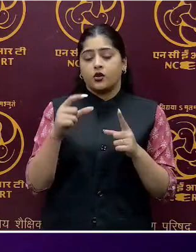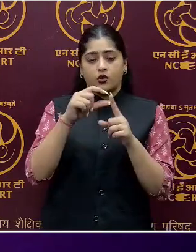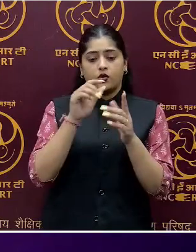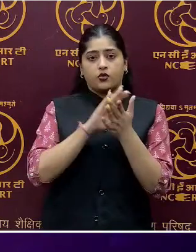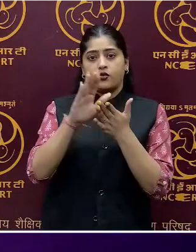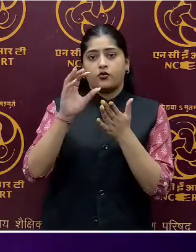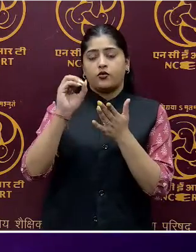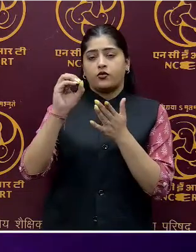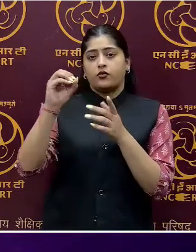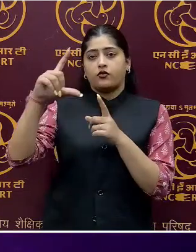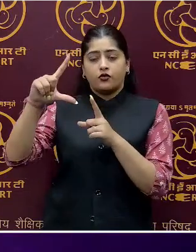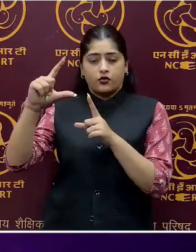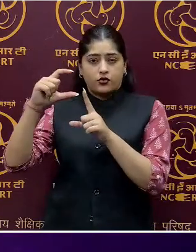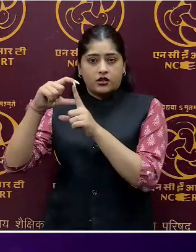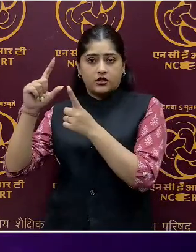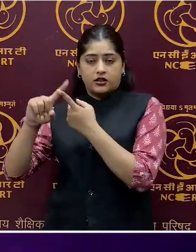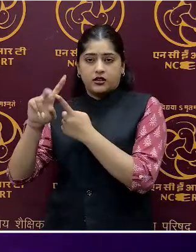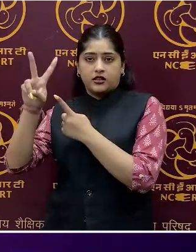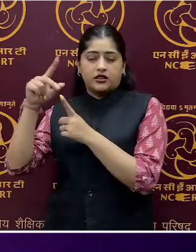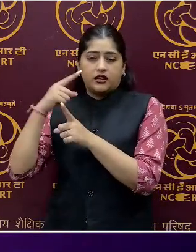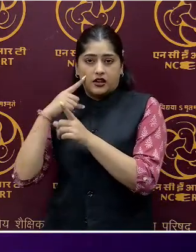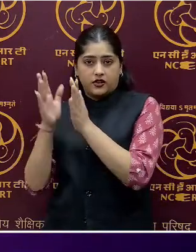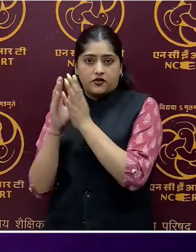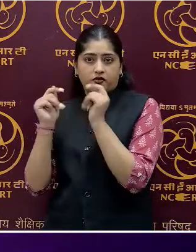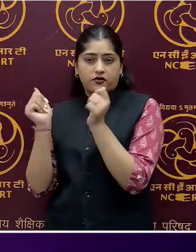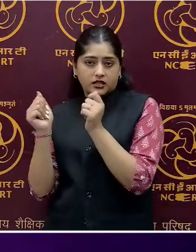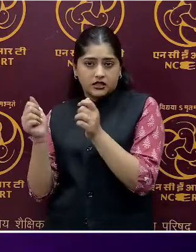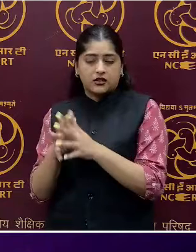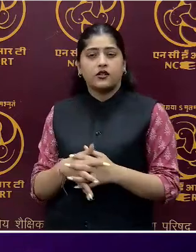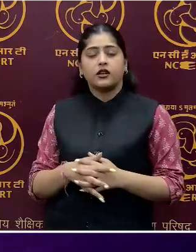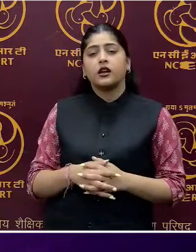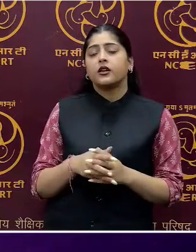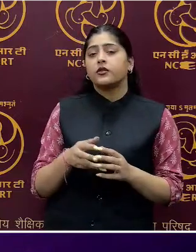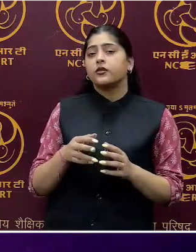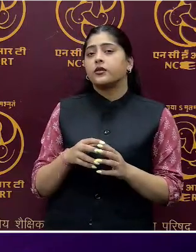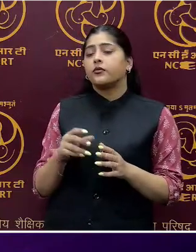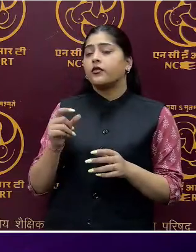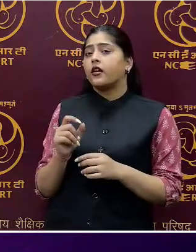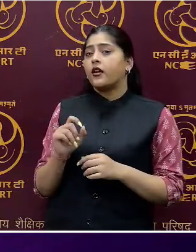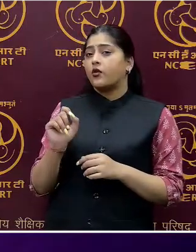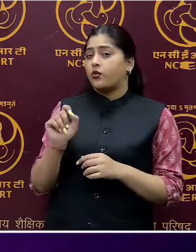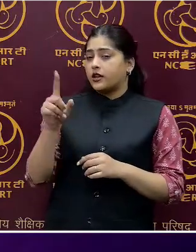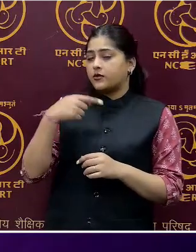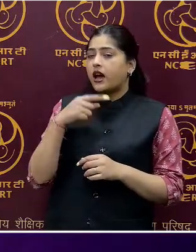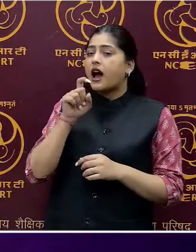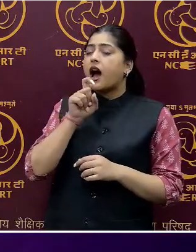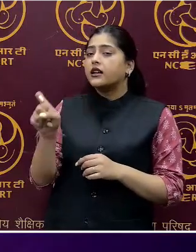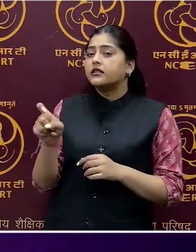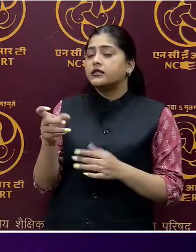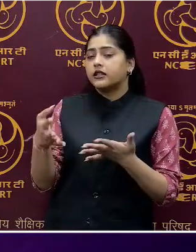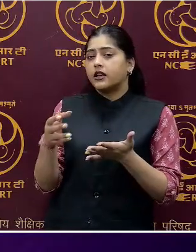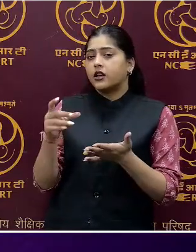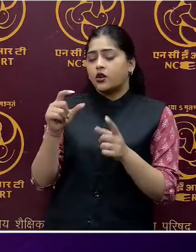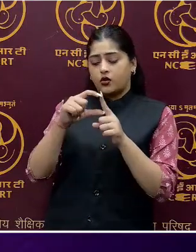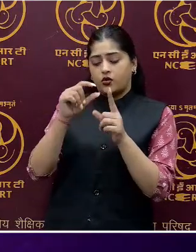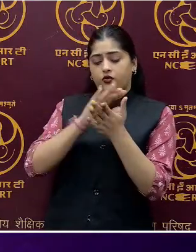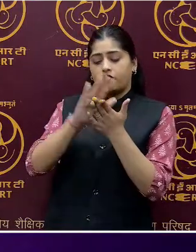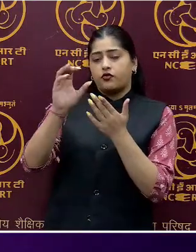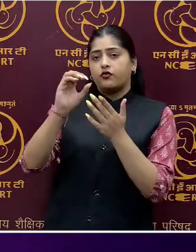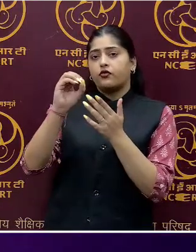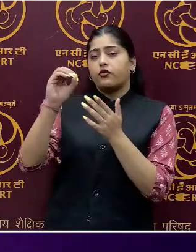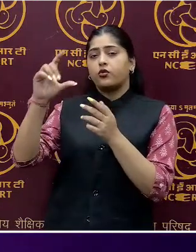Festival. Fool Day Festival, quite interesting. So before moving to the content, ma'am, can you just let me know what do you understand by Fool Day?